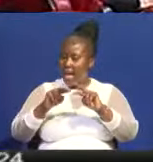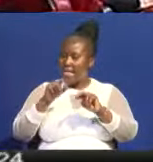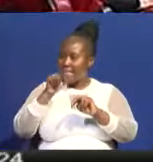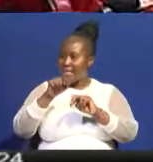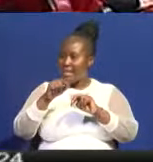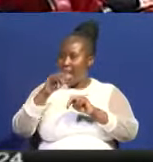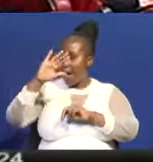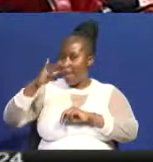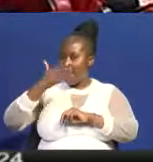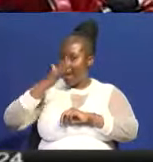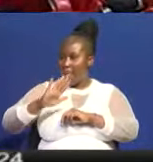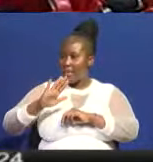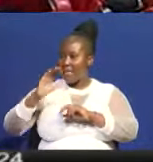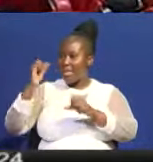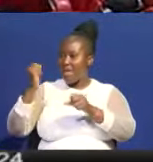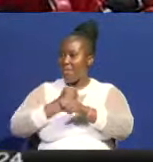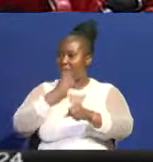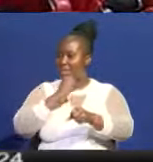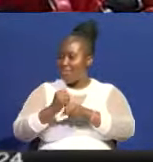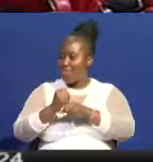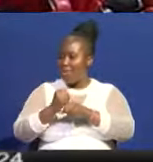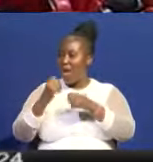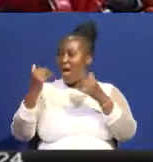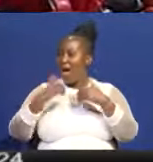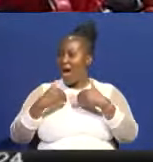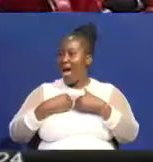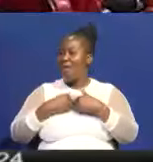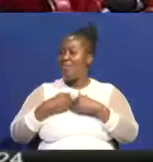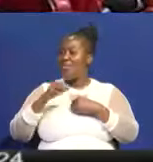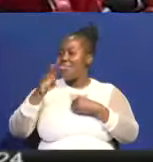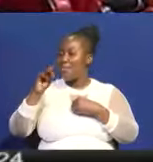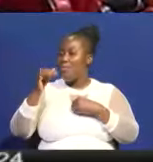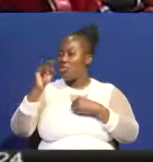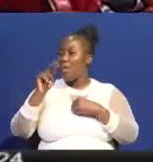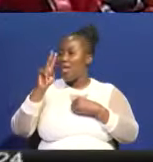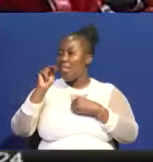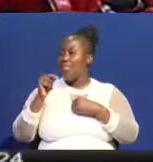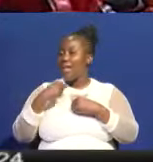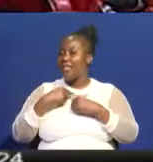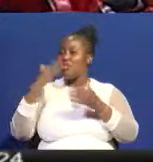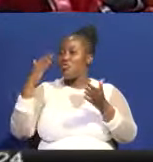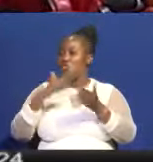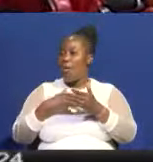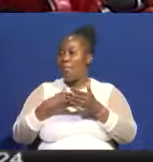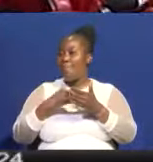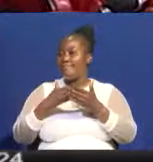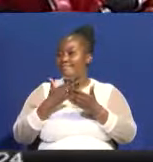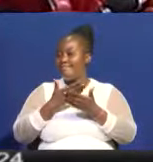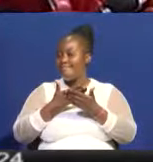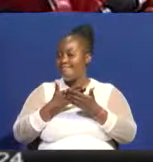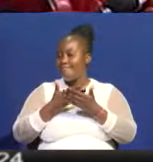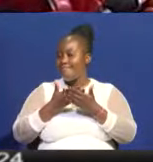this House cannot condone a motion that breaches statutes.